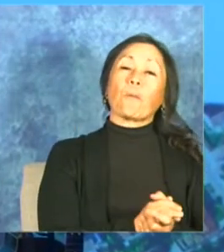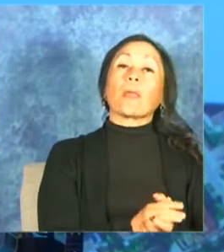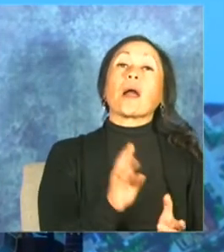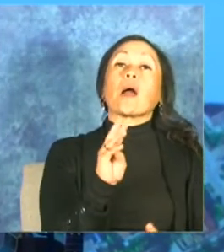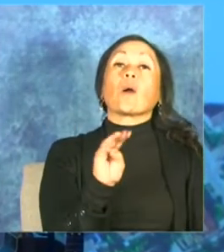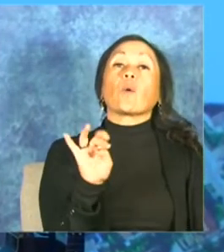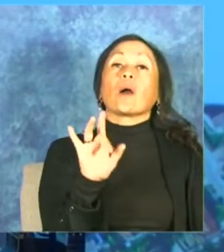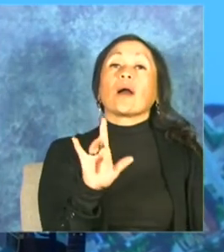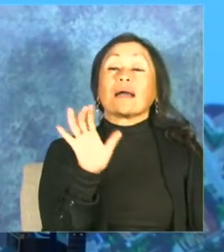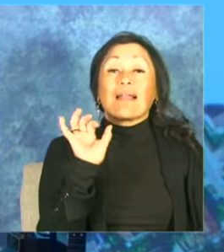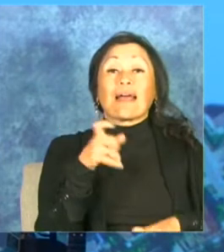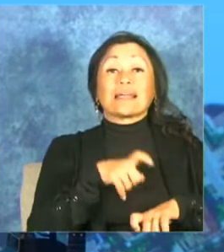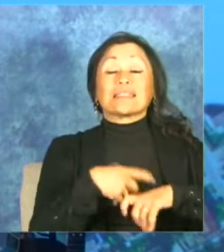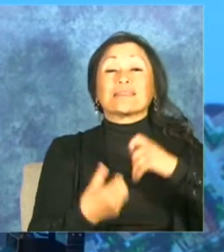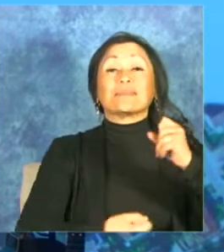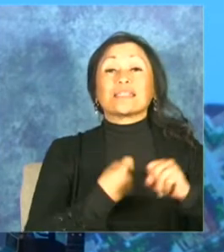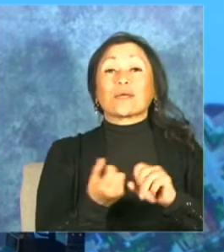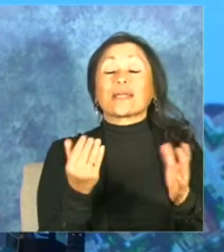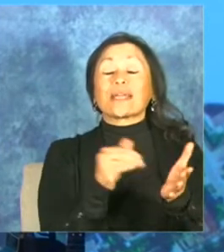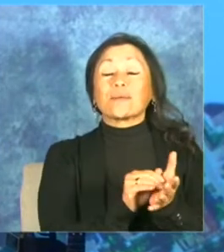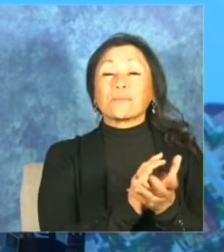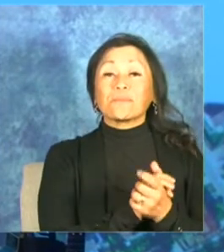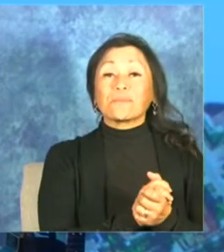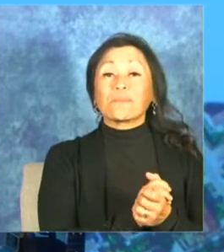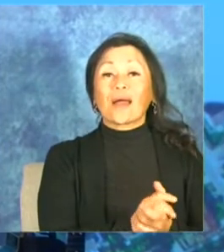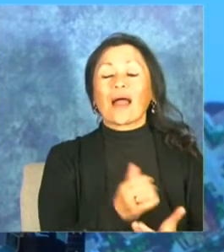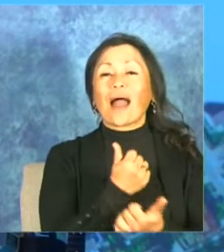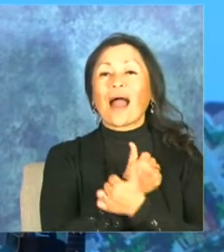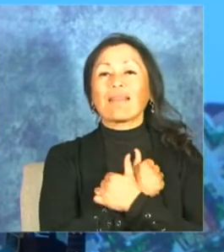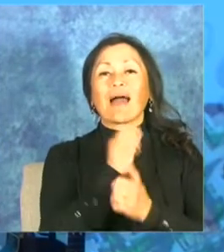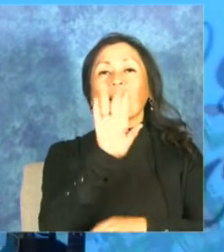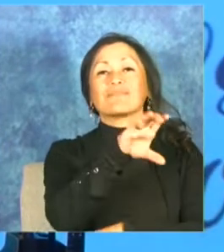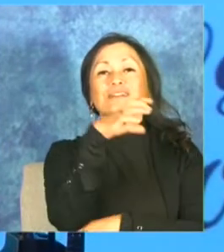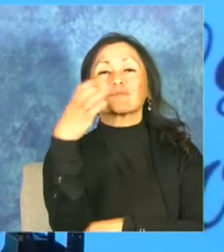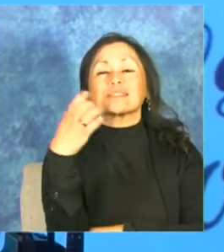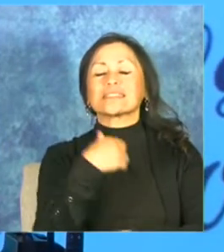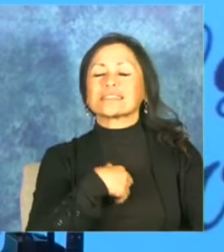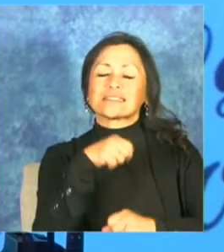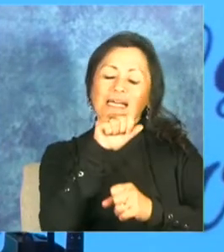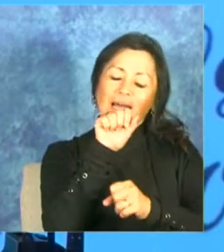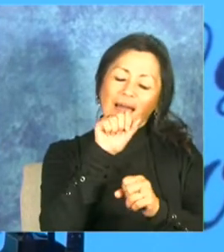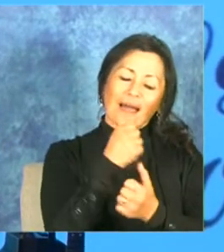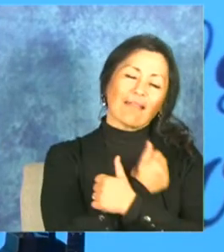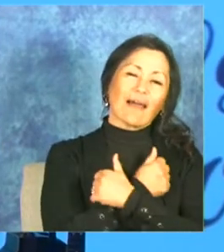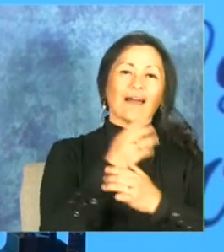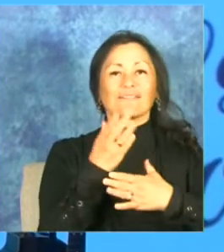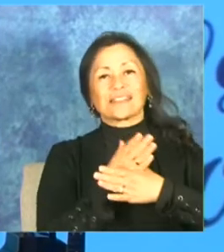Well, it's that time of year again. I love Christmas. I love the time of